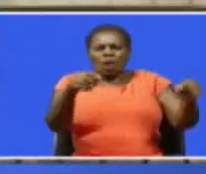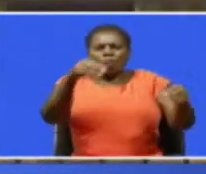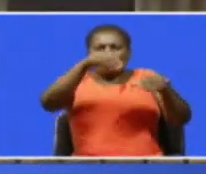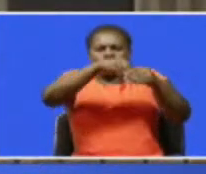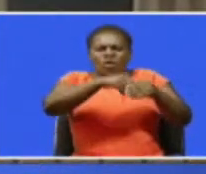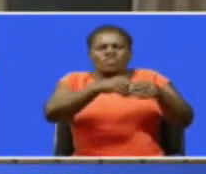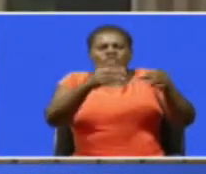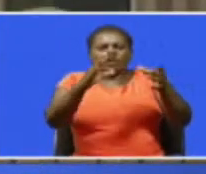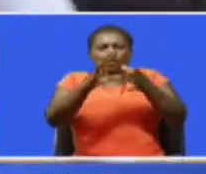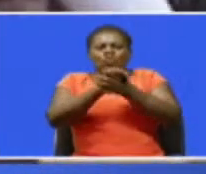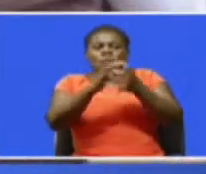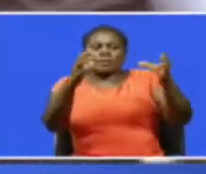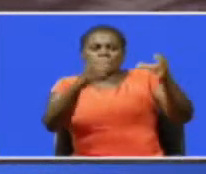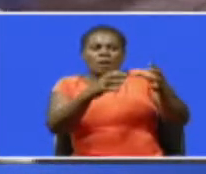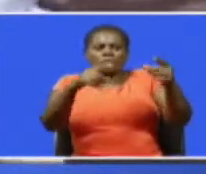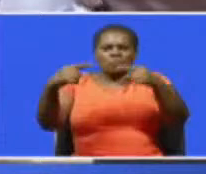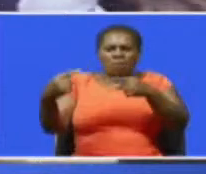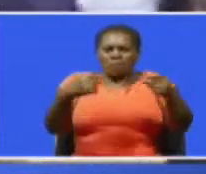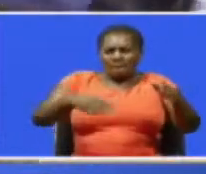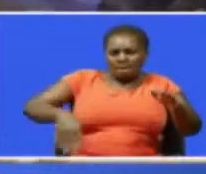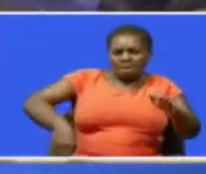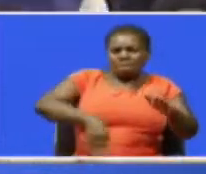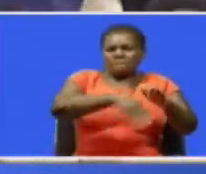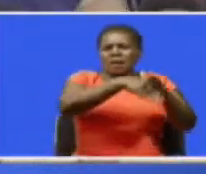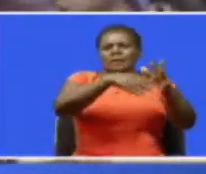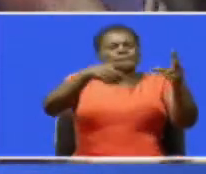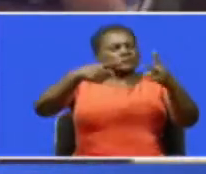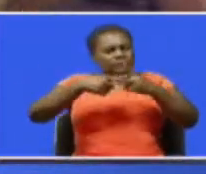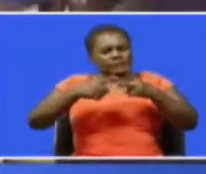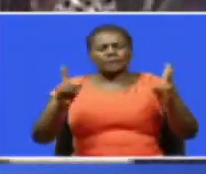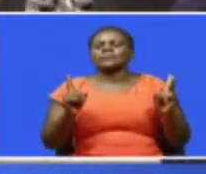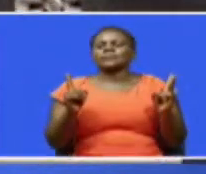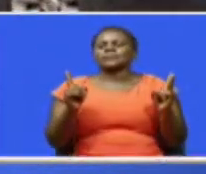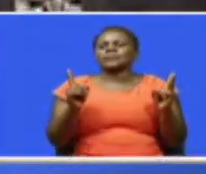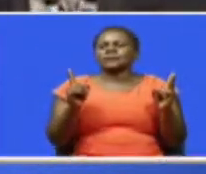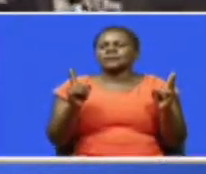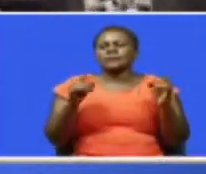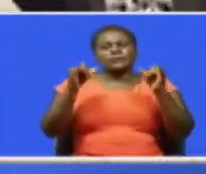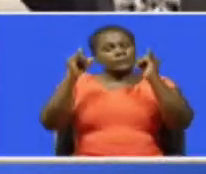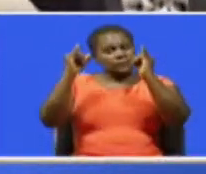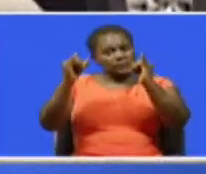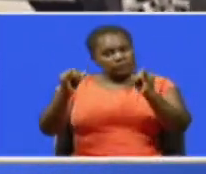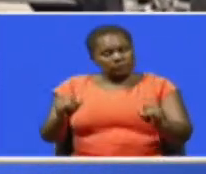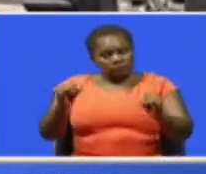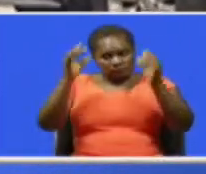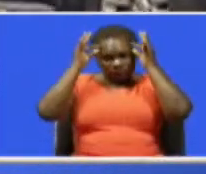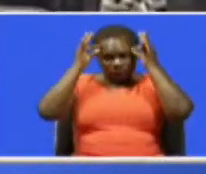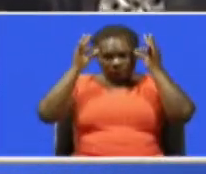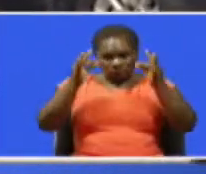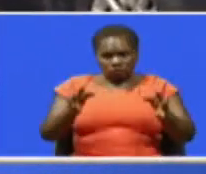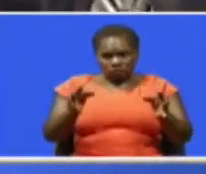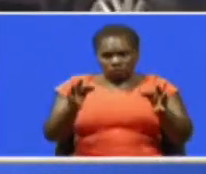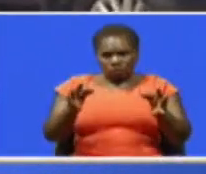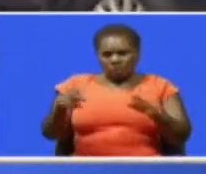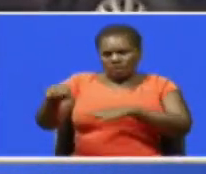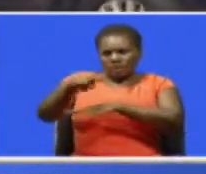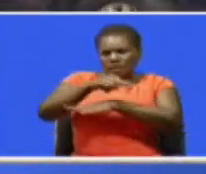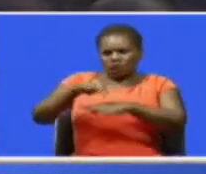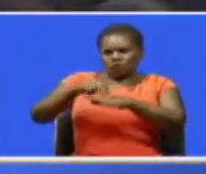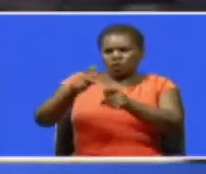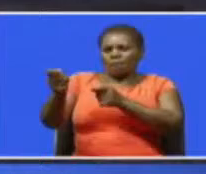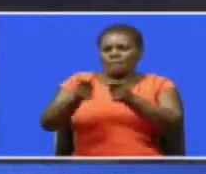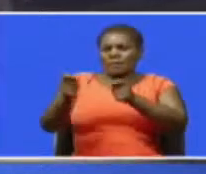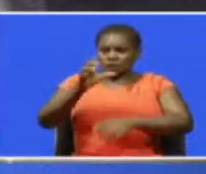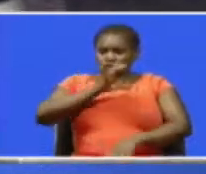Jubilee party, where the battle to kick him out has hit a fever pitch, the latest being a decision by the Jubilee National